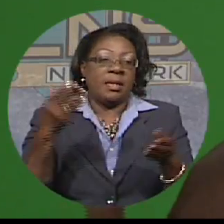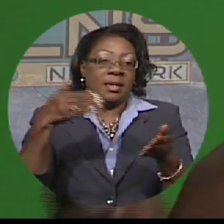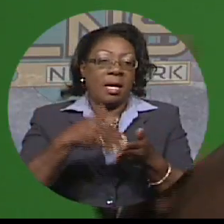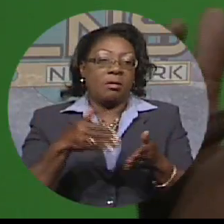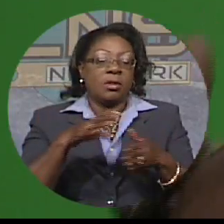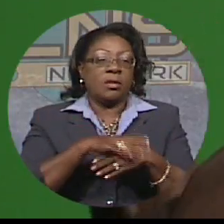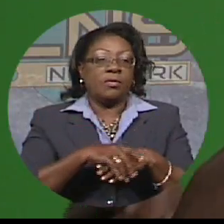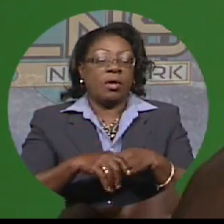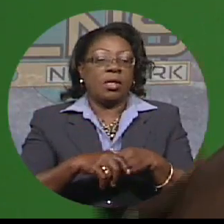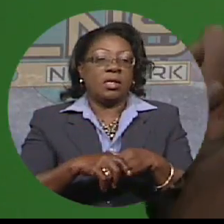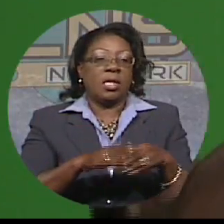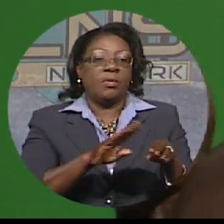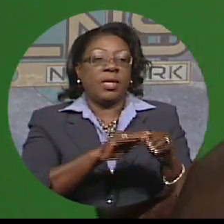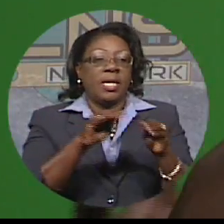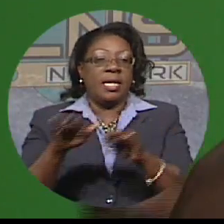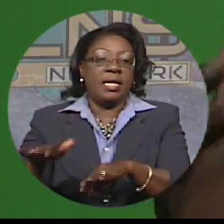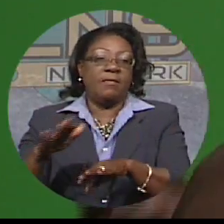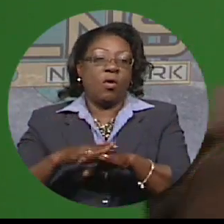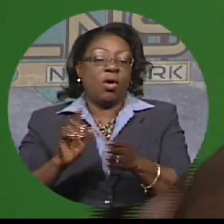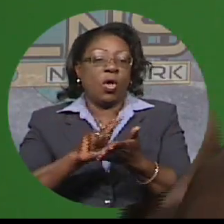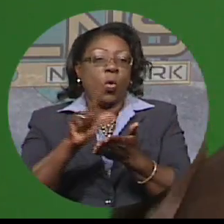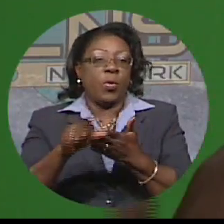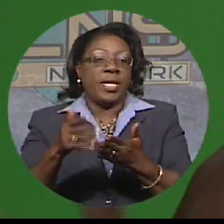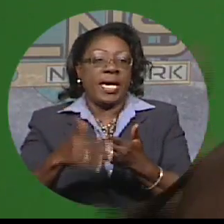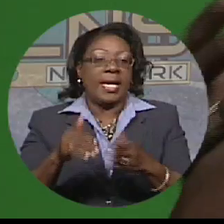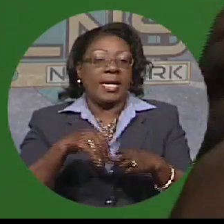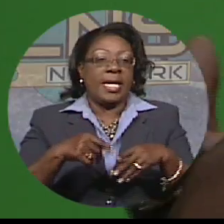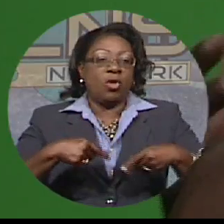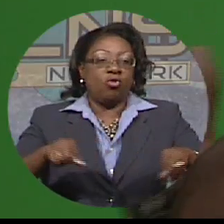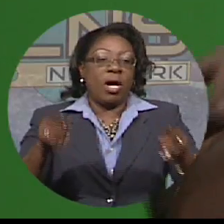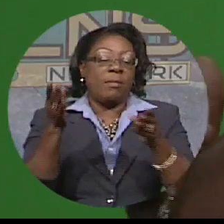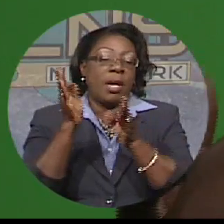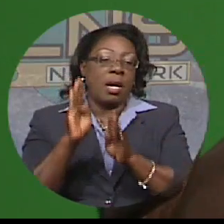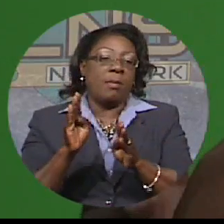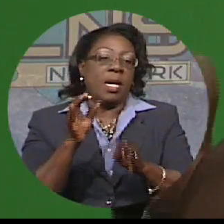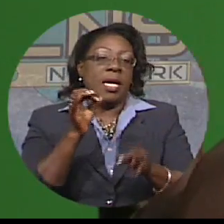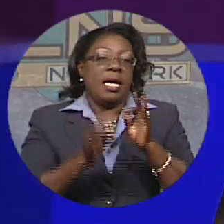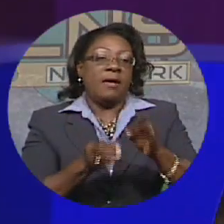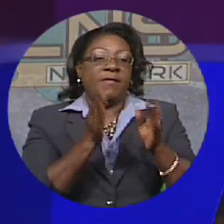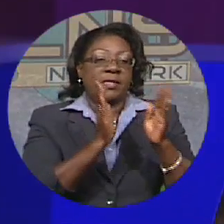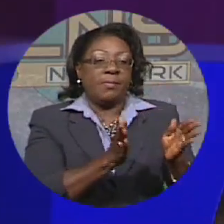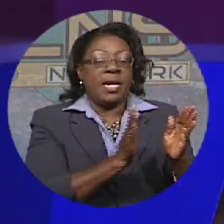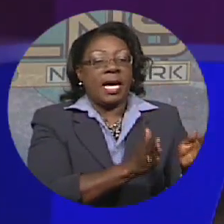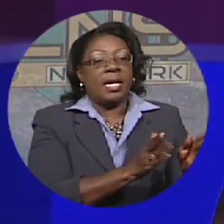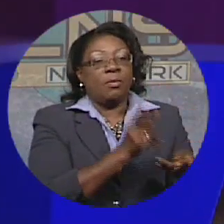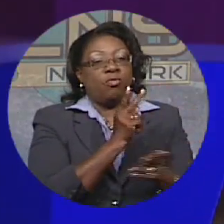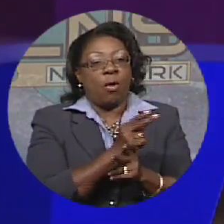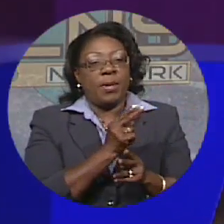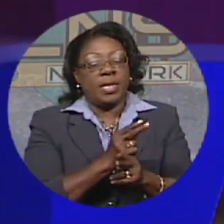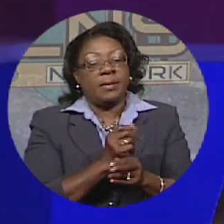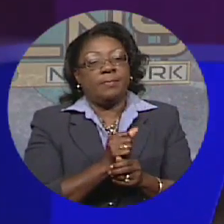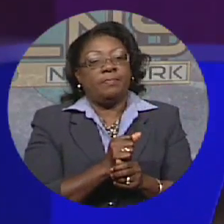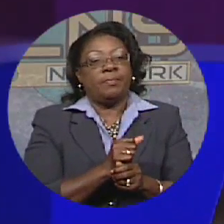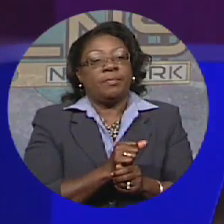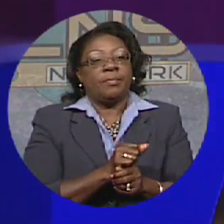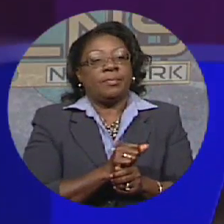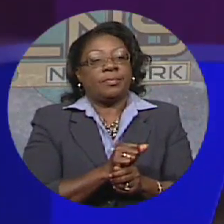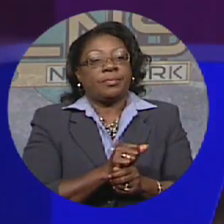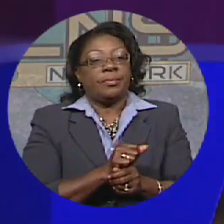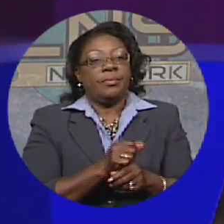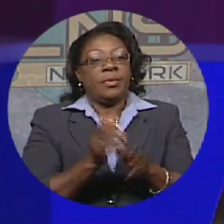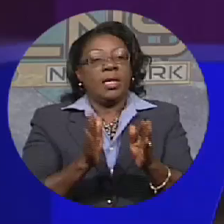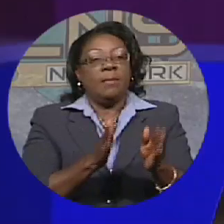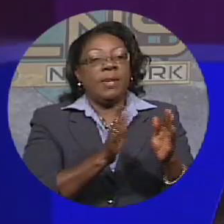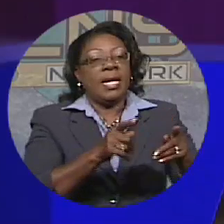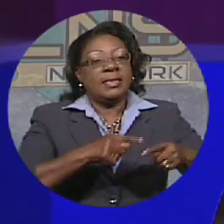dollars that we could leave on a weekend in Grand Bahama if it's well put together. Well, plans are